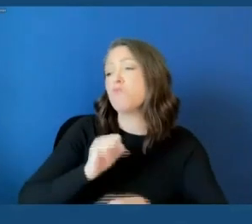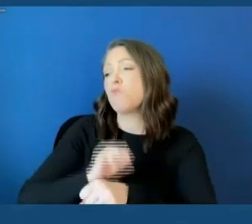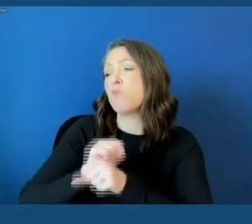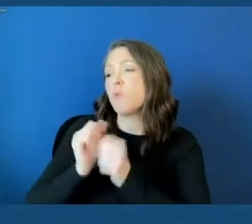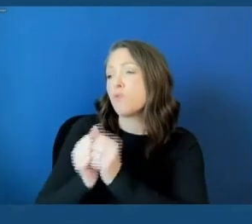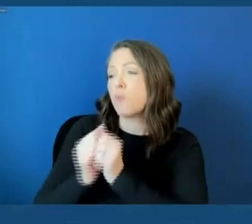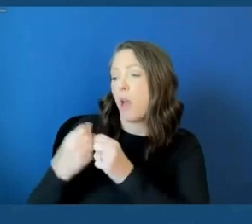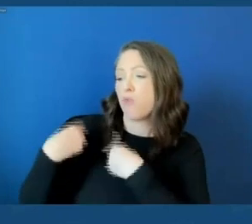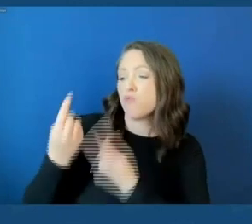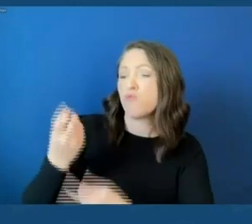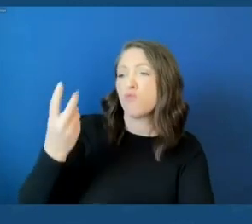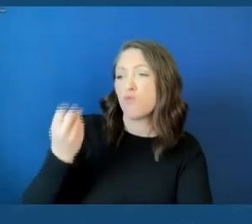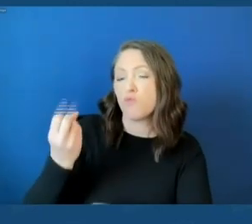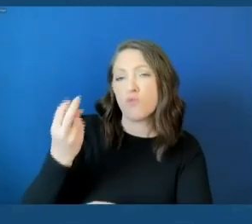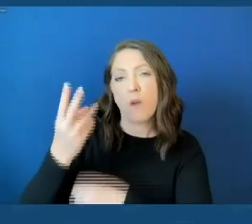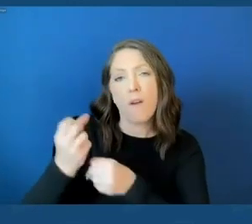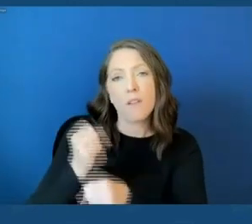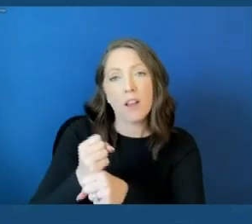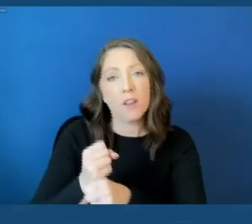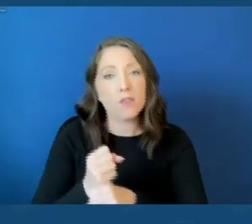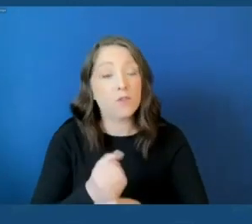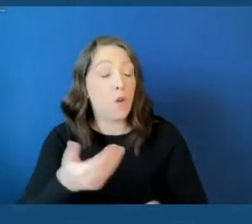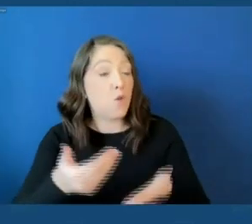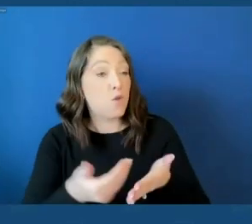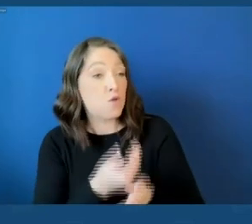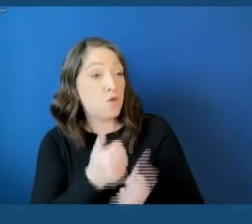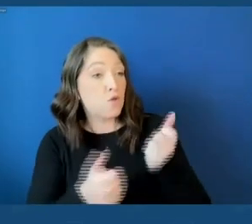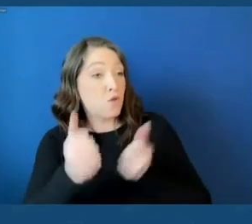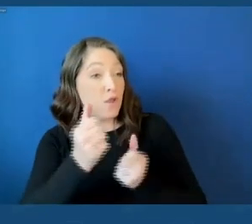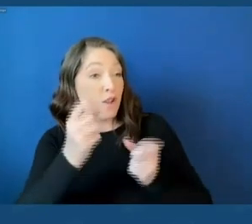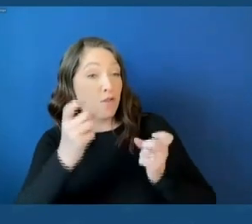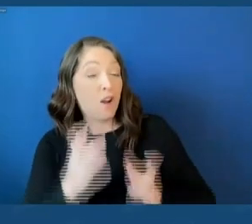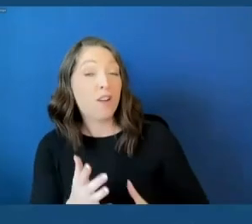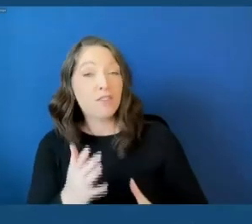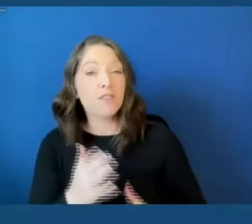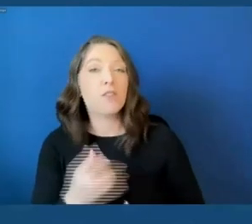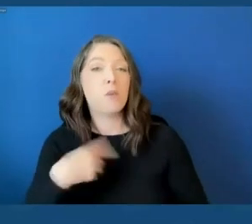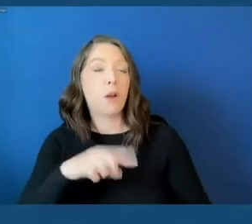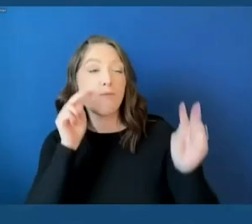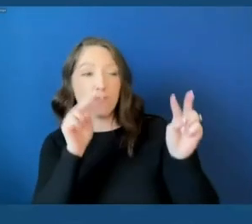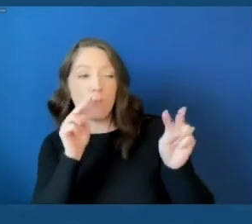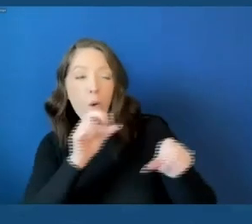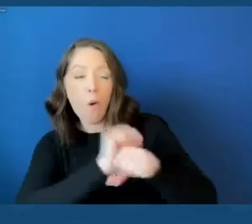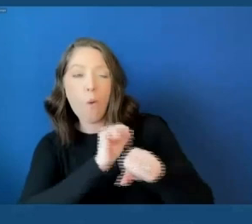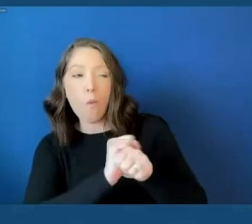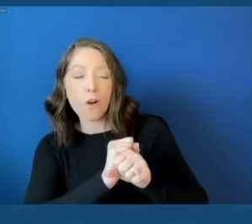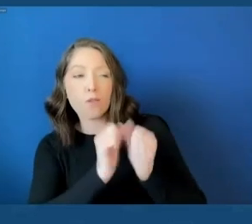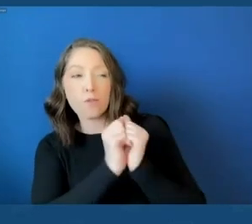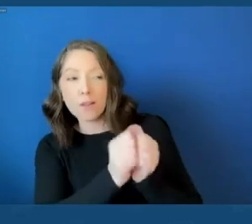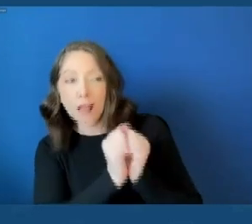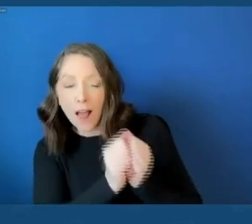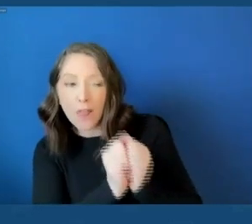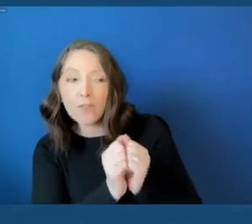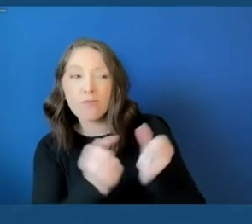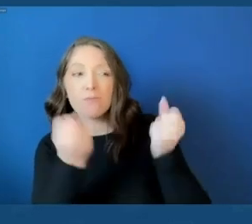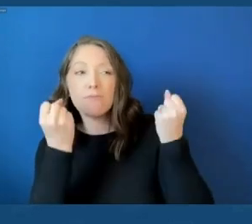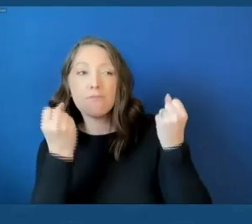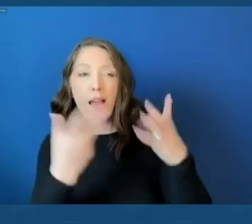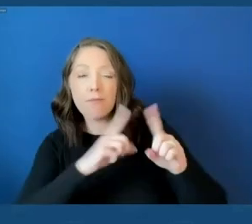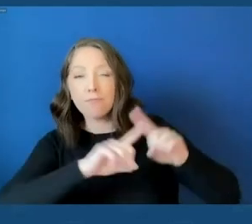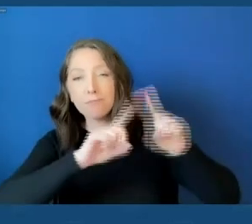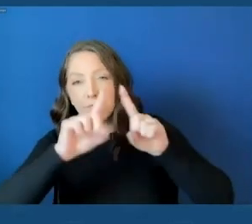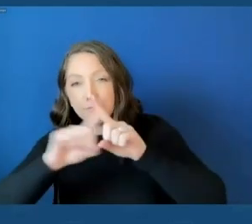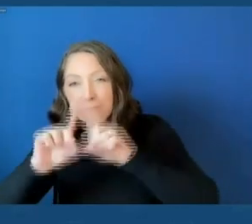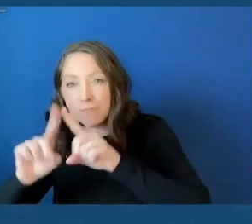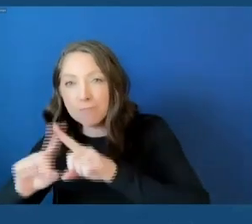County Executive Ed Romaine, we look forward to working with you in lots of different capacities like we did. And I see my